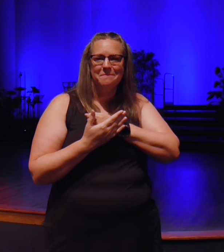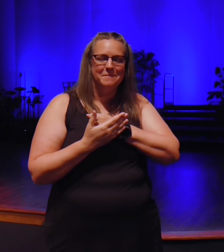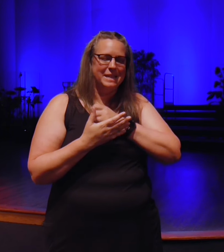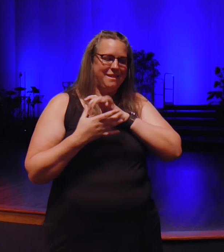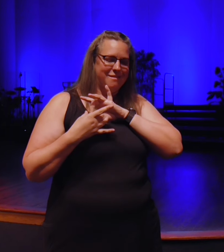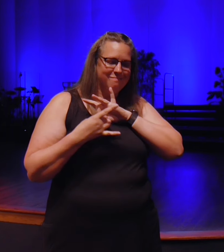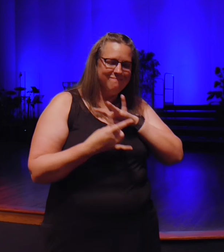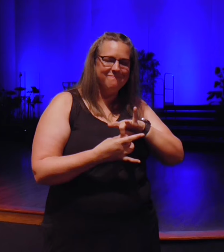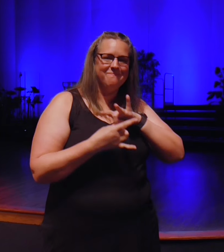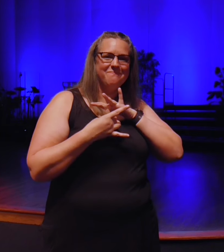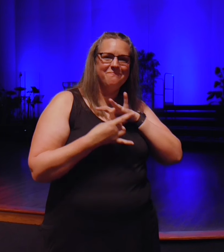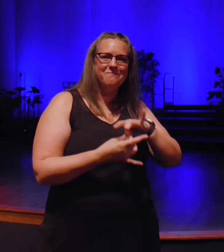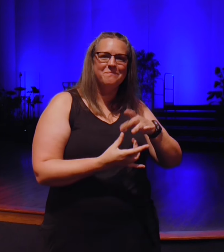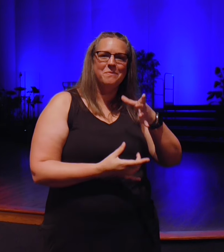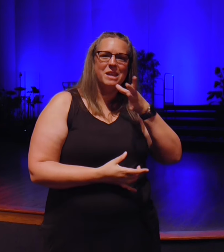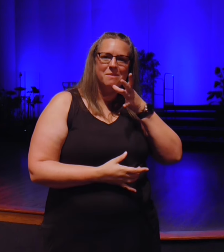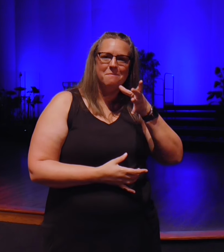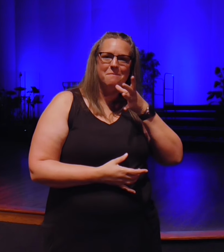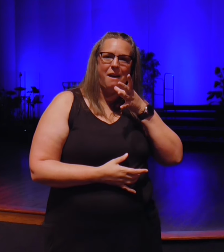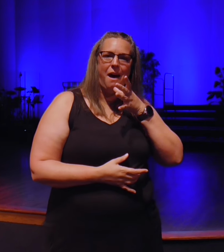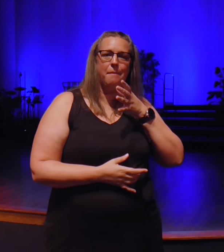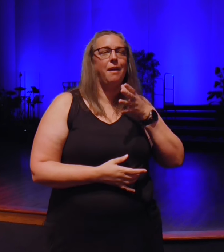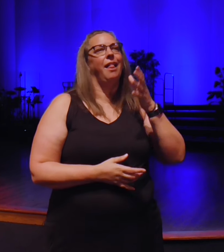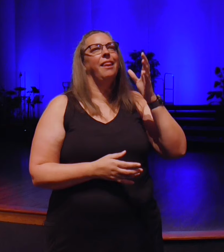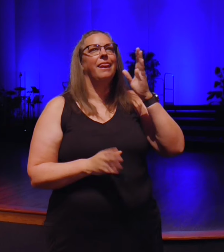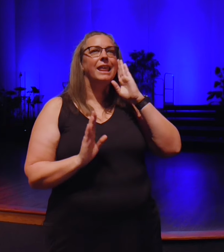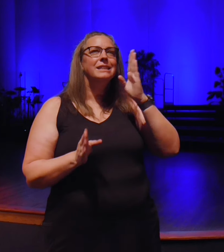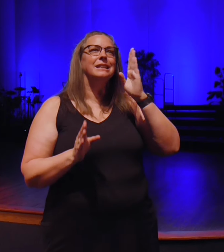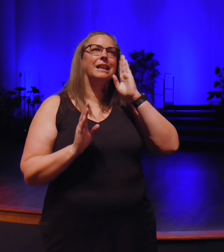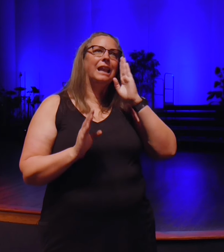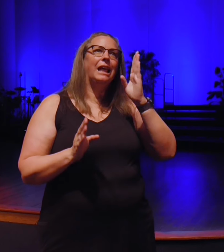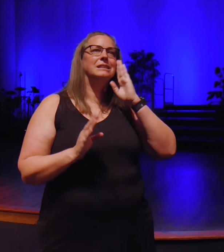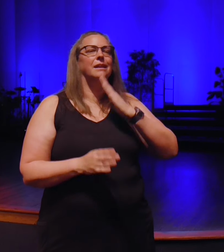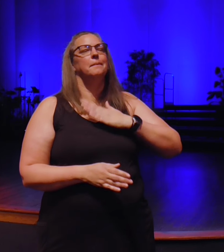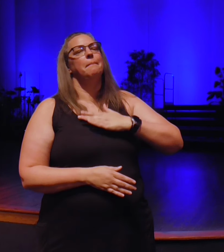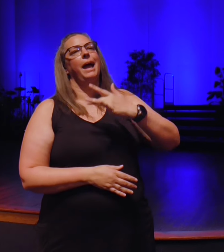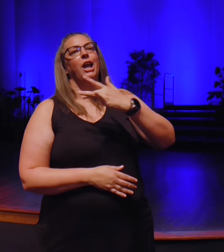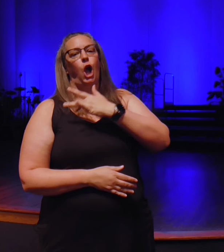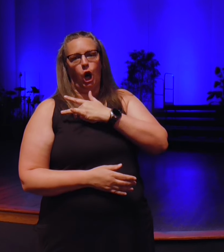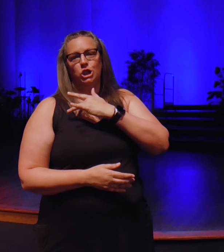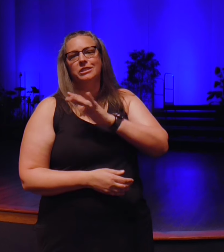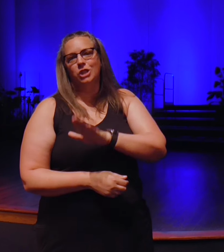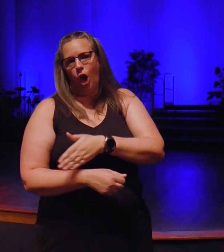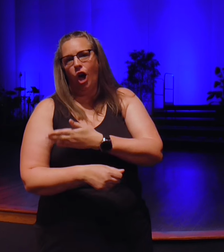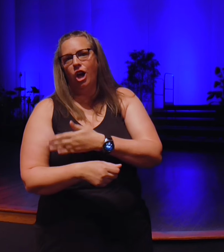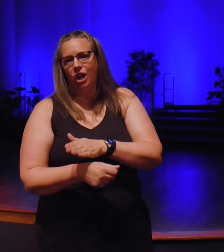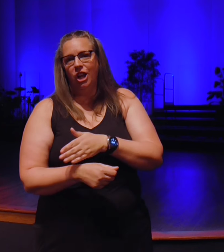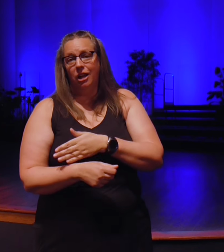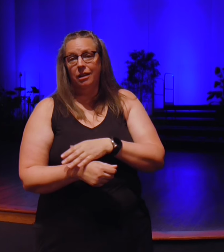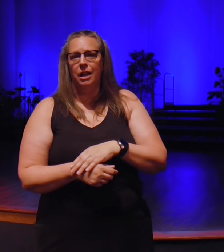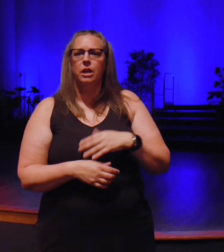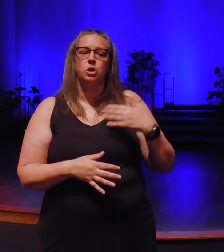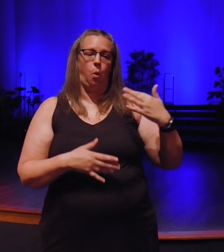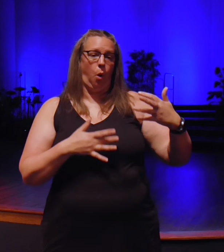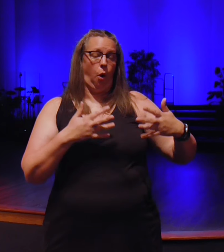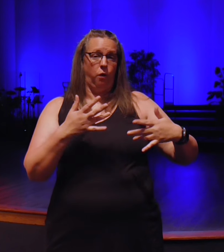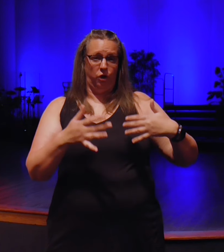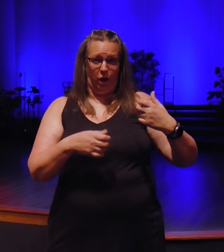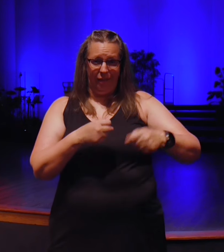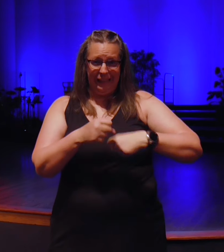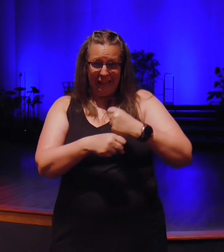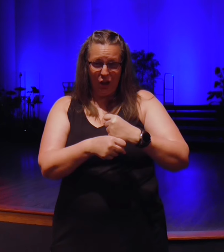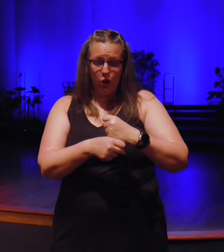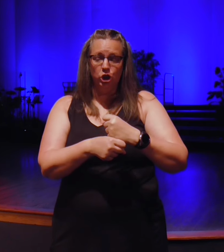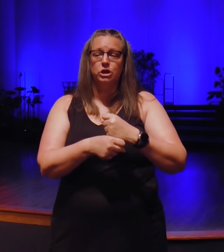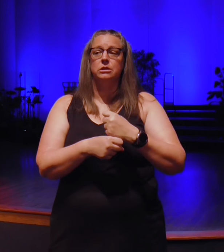her mother. Listen, listen, listen to my heart song. As years would go by, and